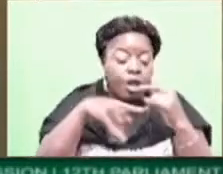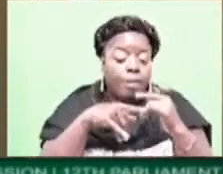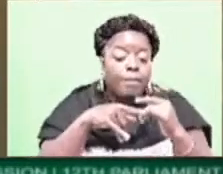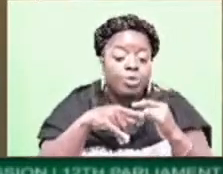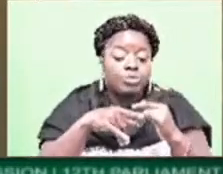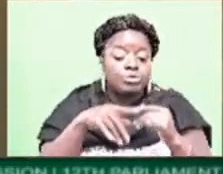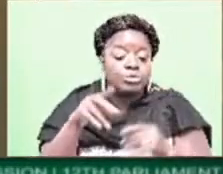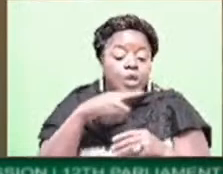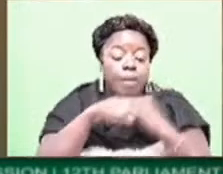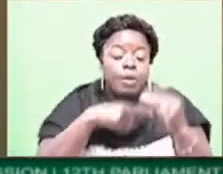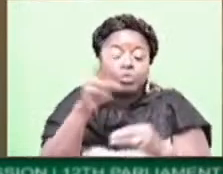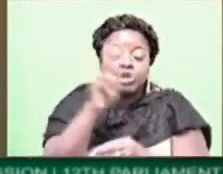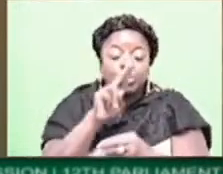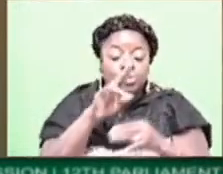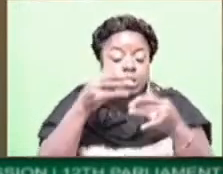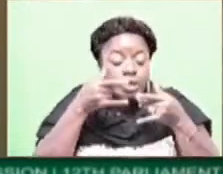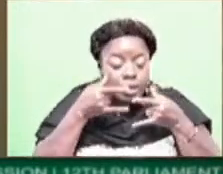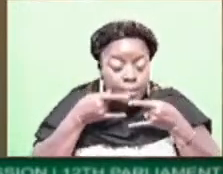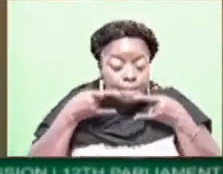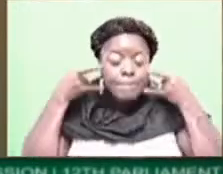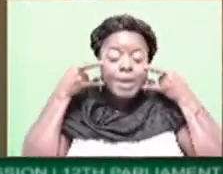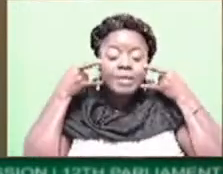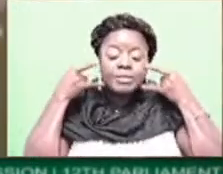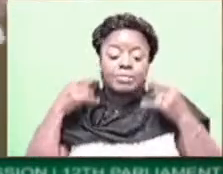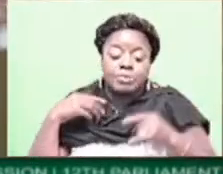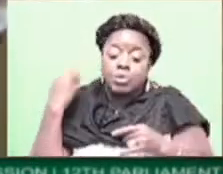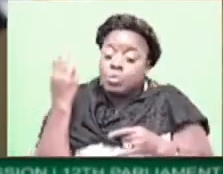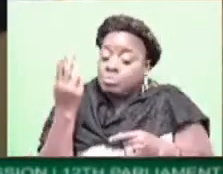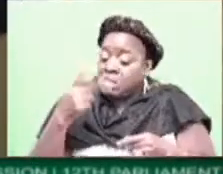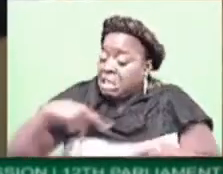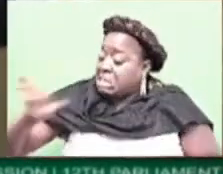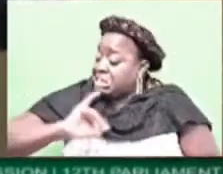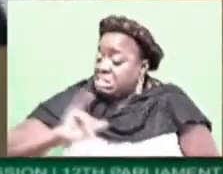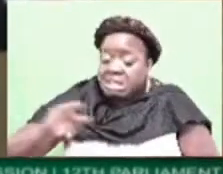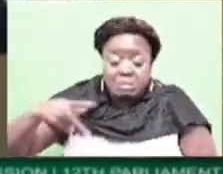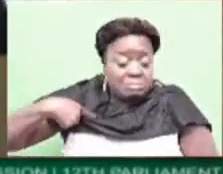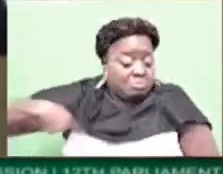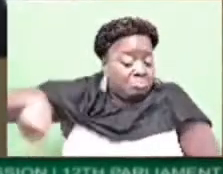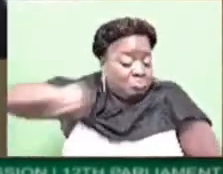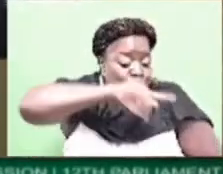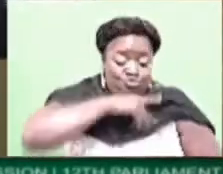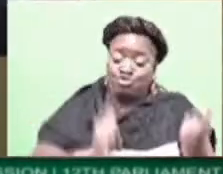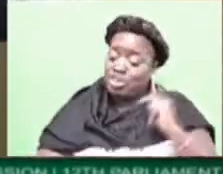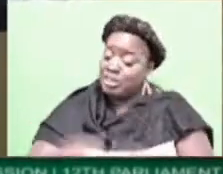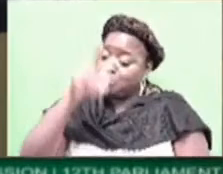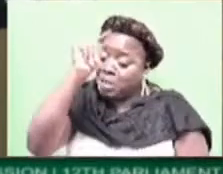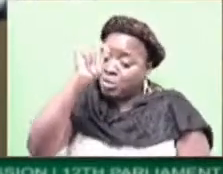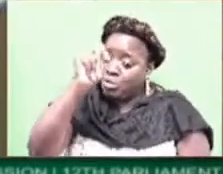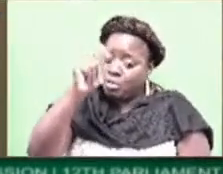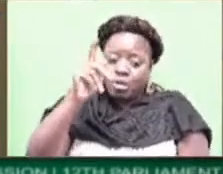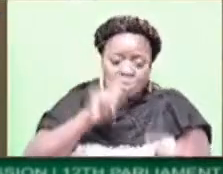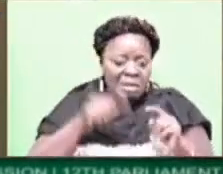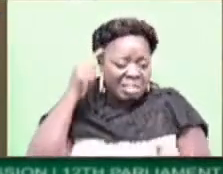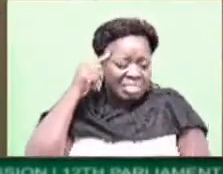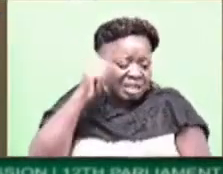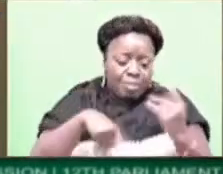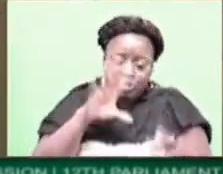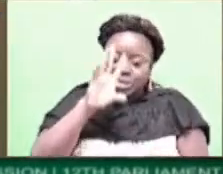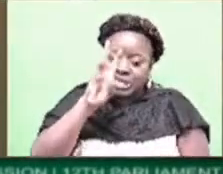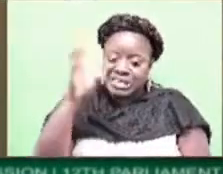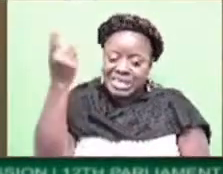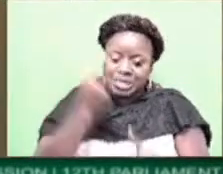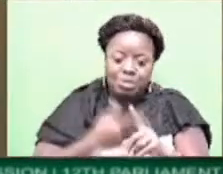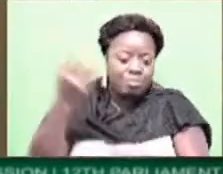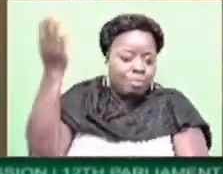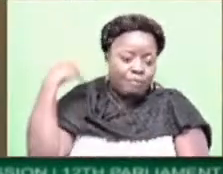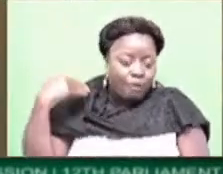flexible and nimble and can't be shackled by the thinking of just 6 months ago. Because 6 months ago, we